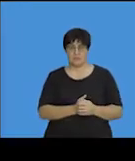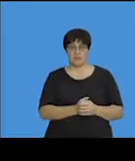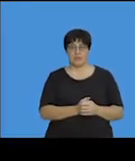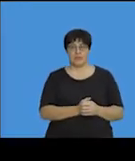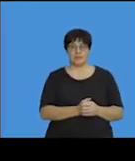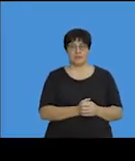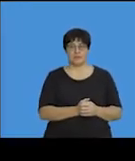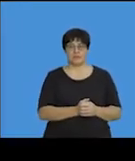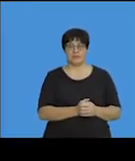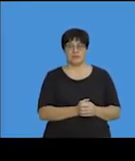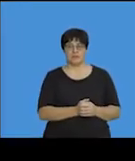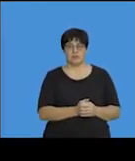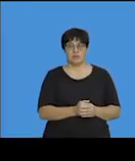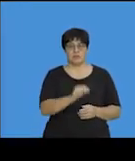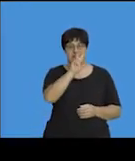this one.